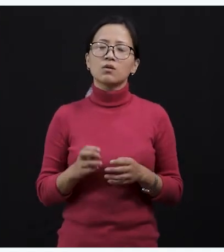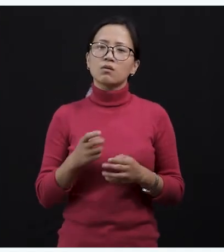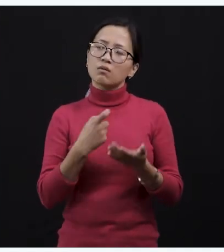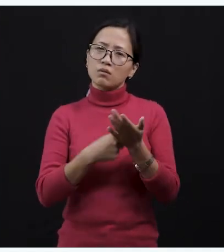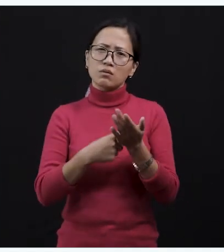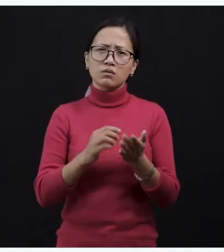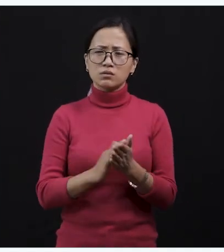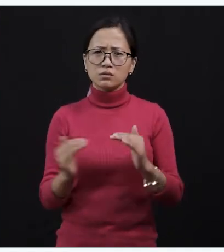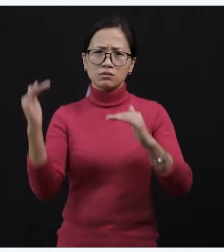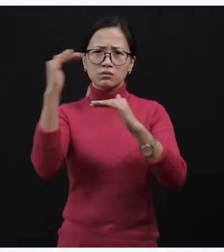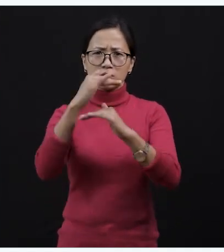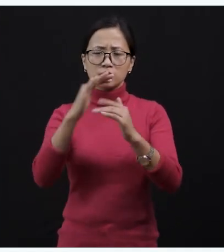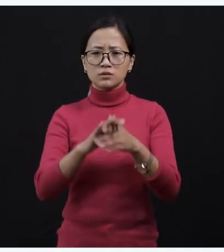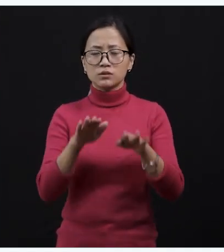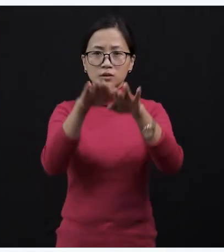surface?